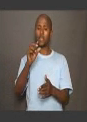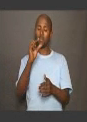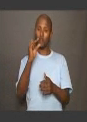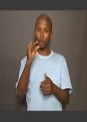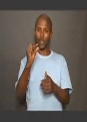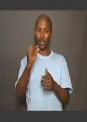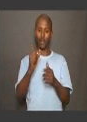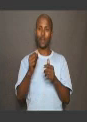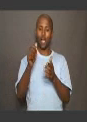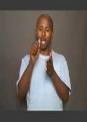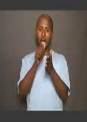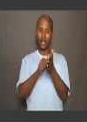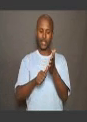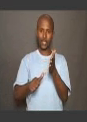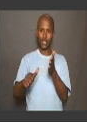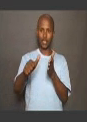minor axes.